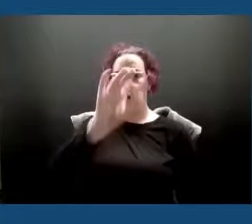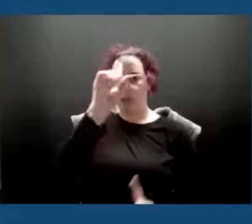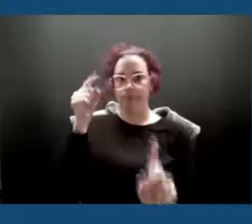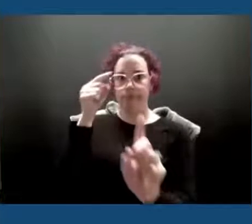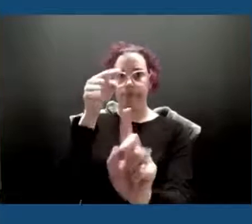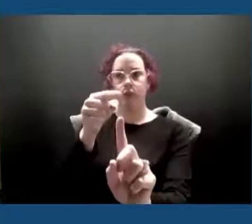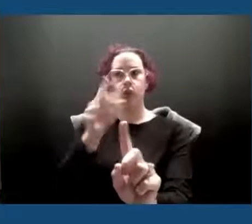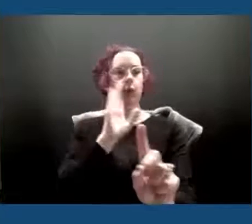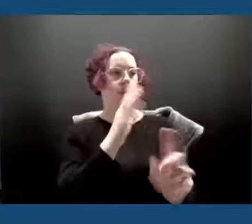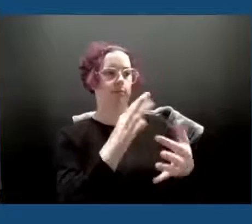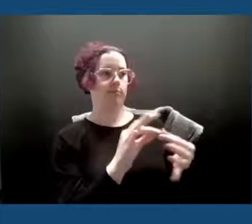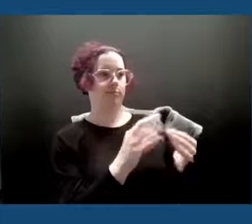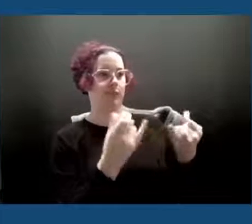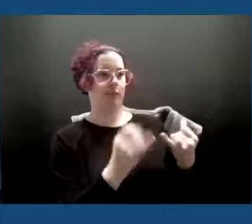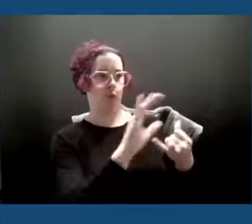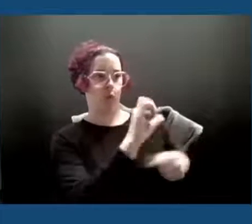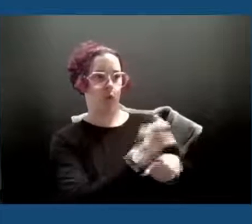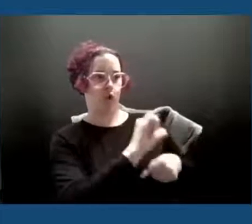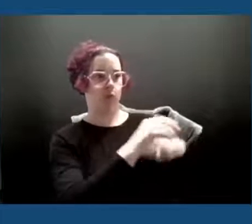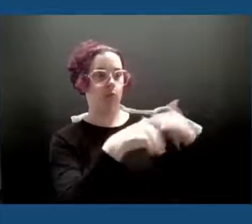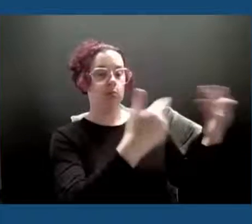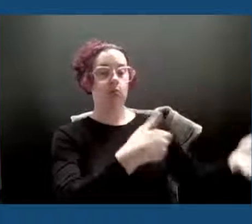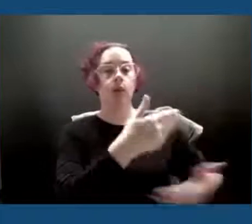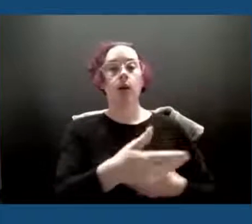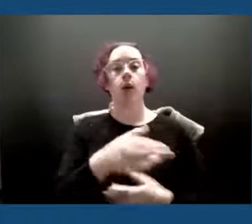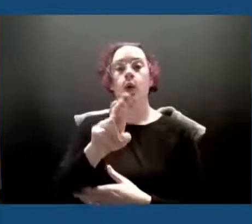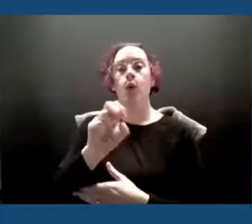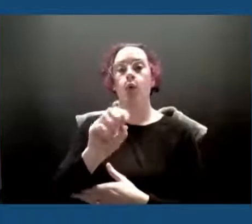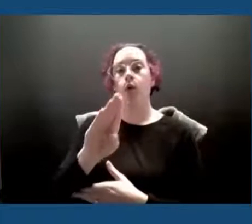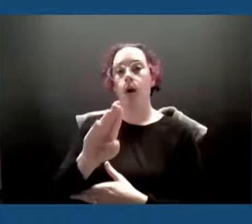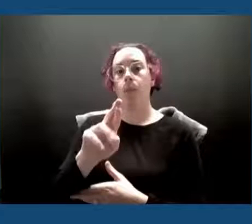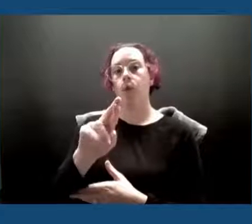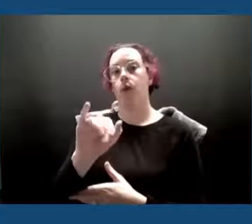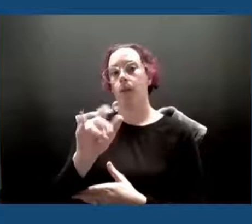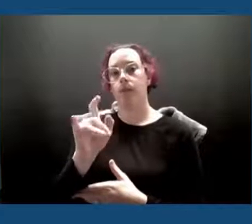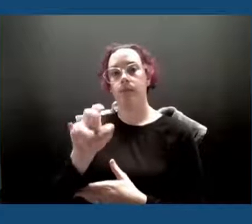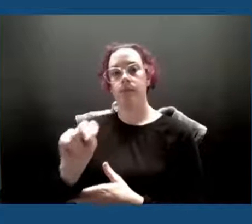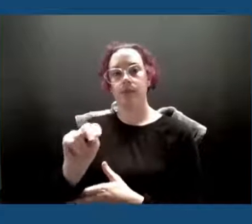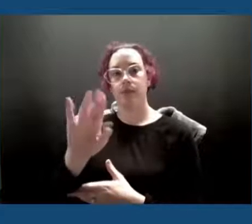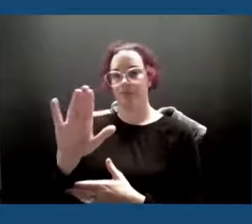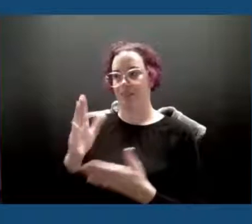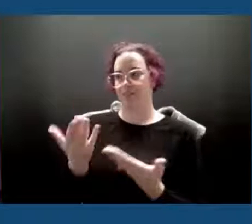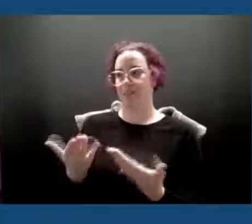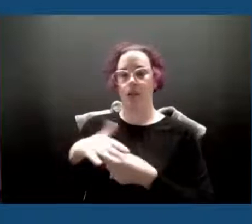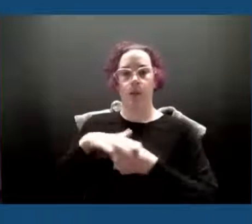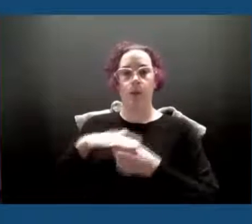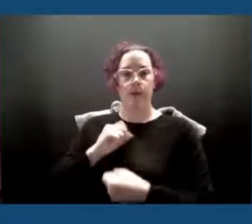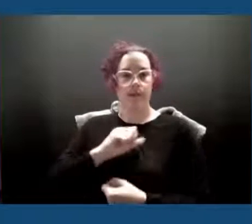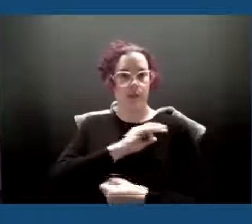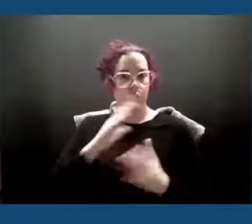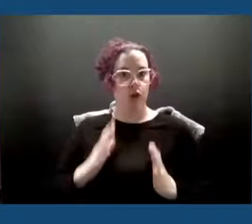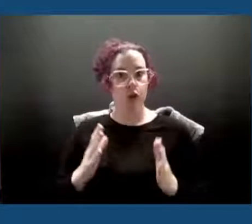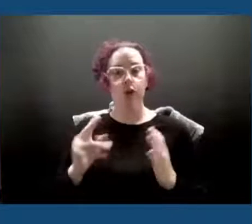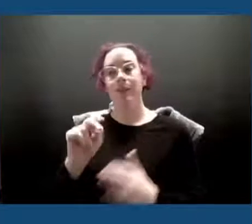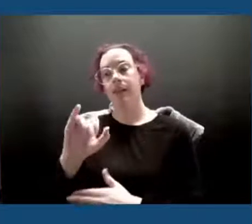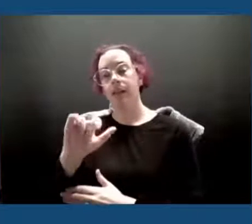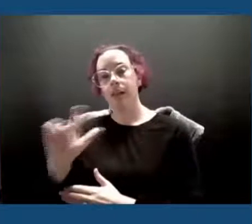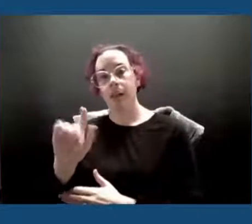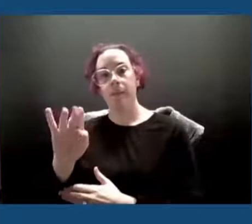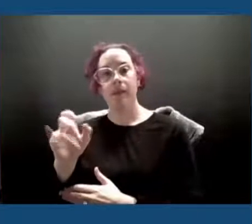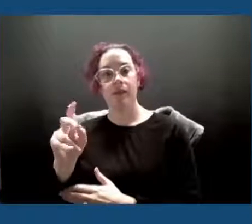want to thank Rob Rollison, our senator, a local senator. Appreciate you joining us here today. And Anil Bipan, thank you for joining.